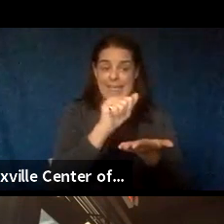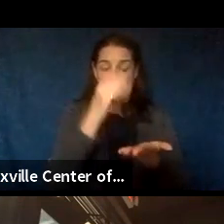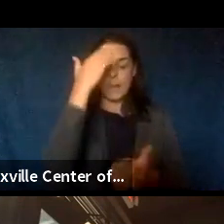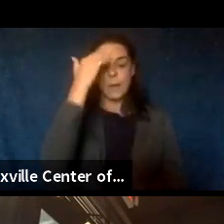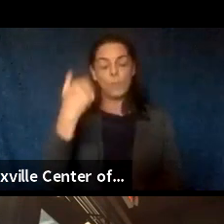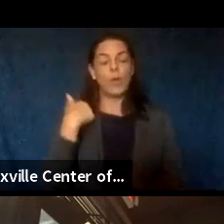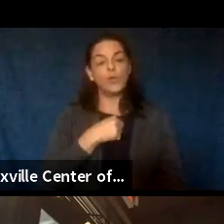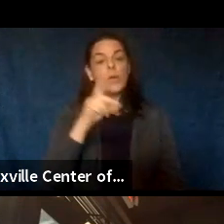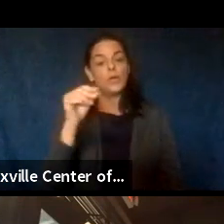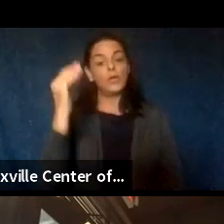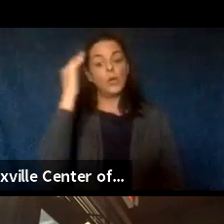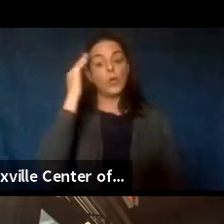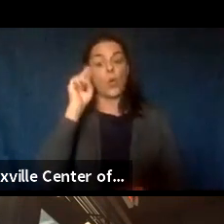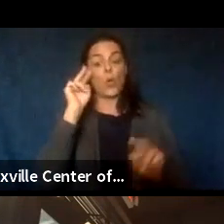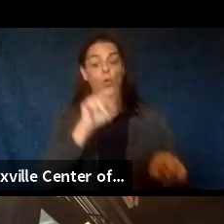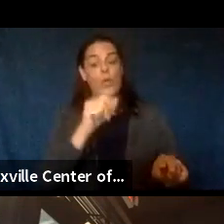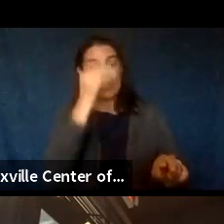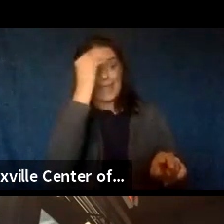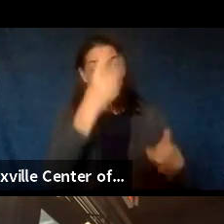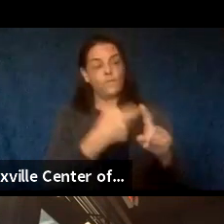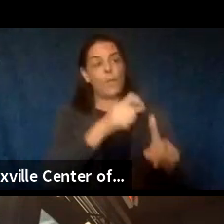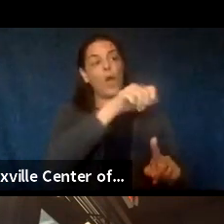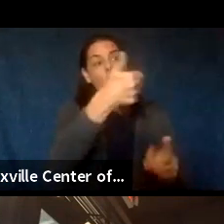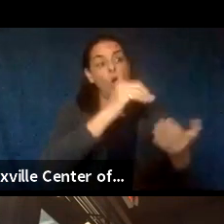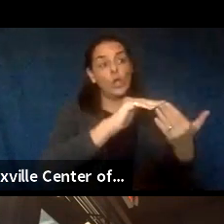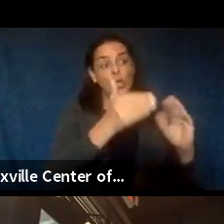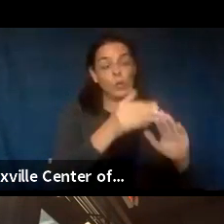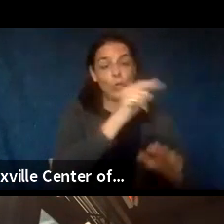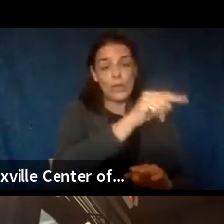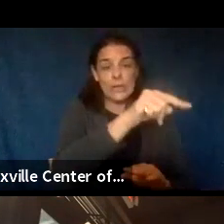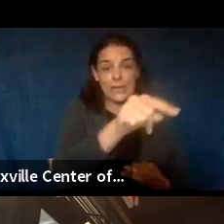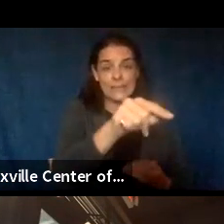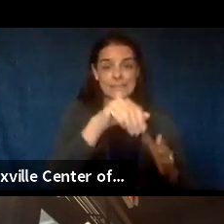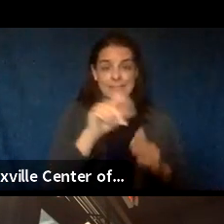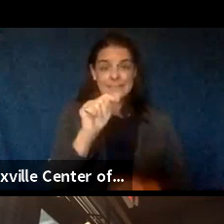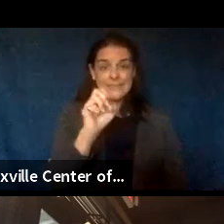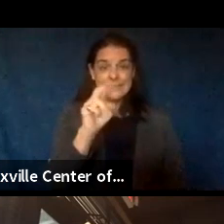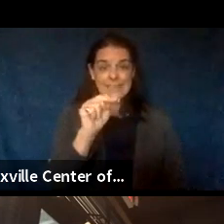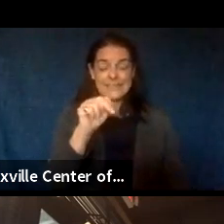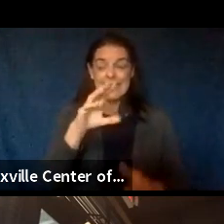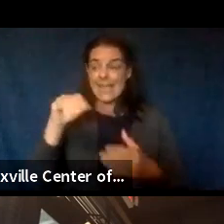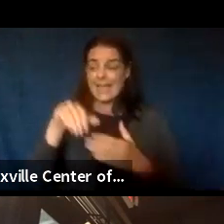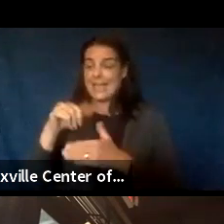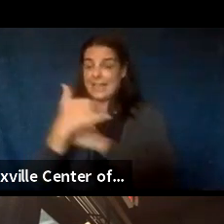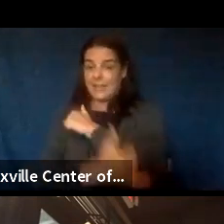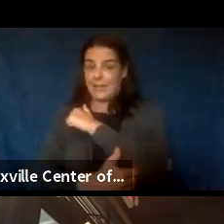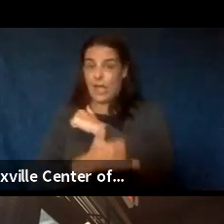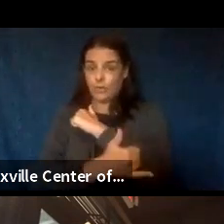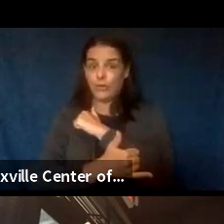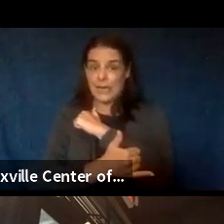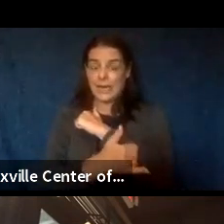is looking at the data from other communities in Tennessee and across the nation that